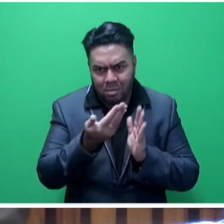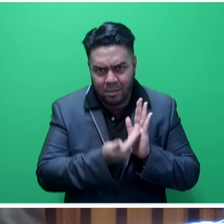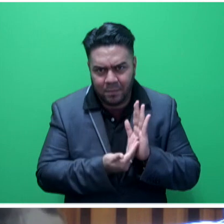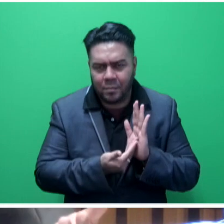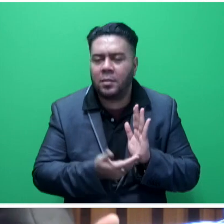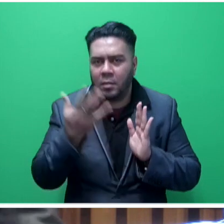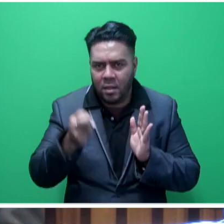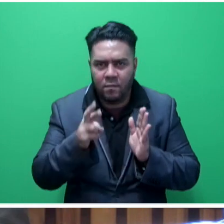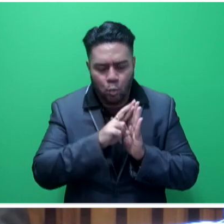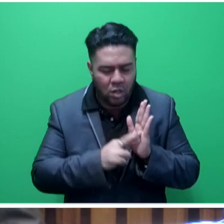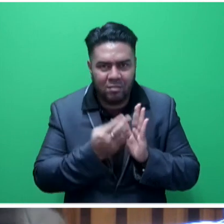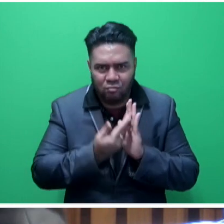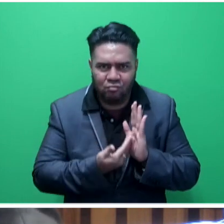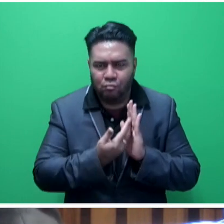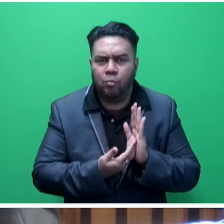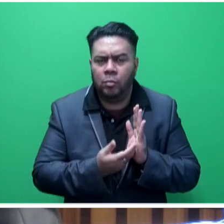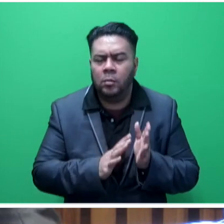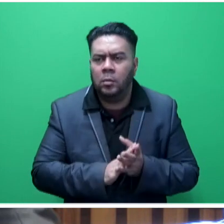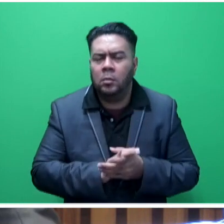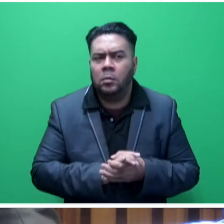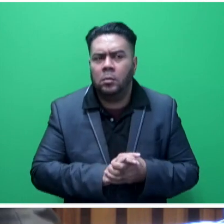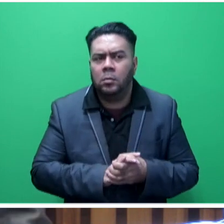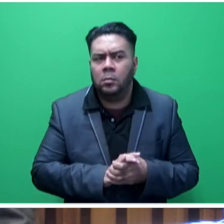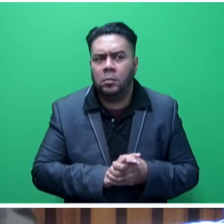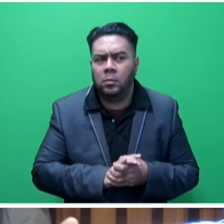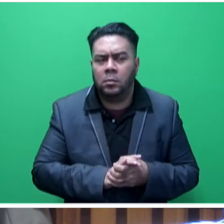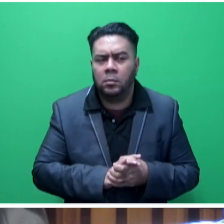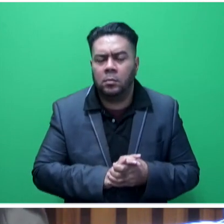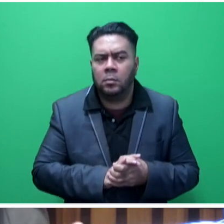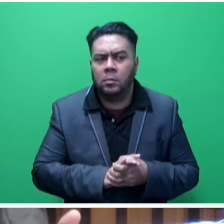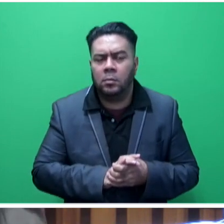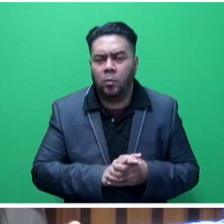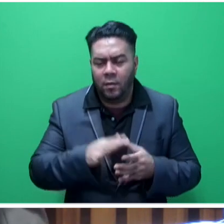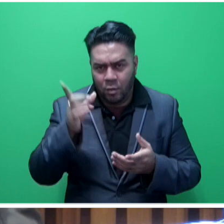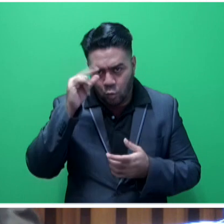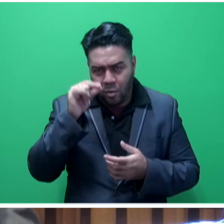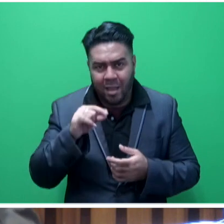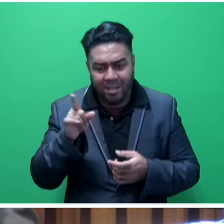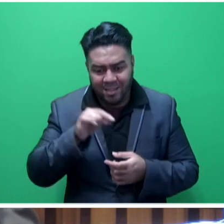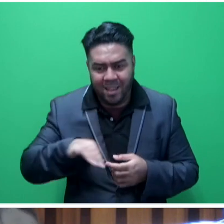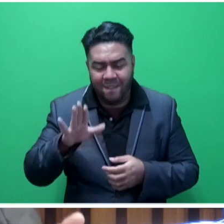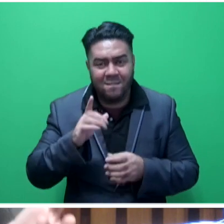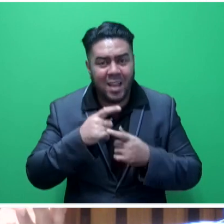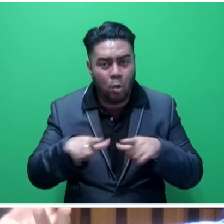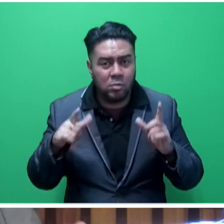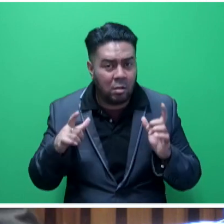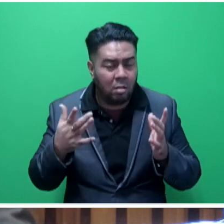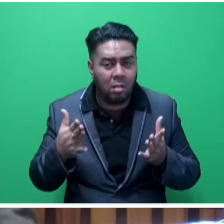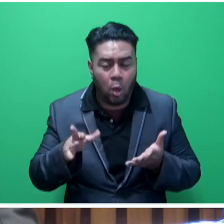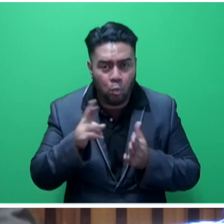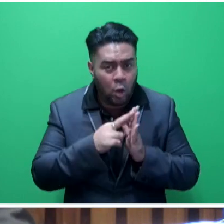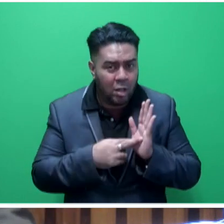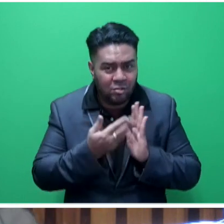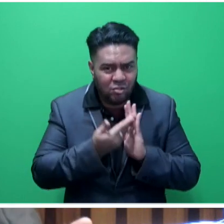regulations. So they start off with the iTaukei Affairs Provincial Council regulations, iTaukei Affairs Tikina and Village Council regulations,